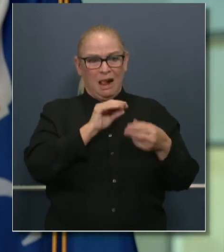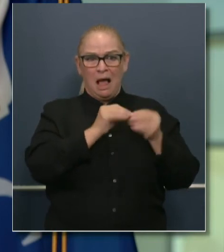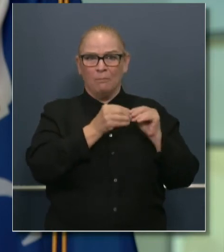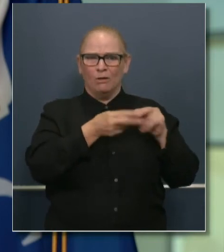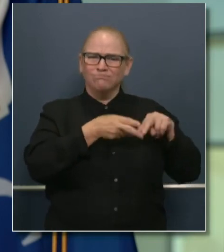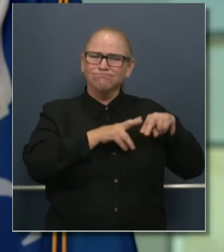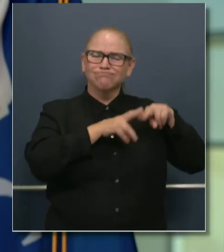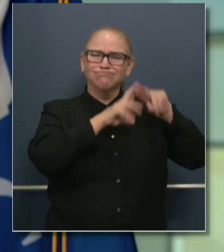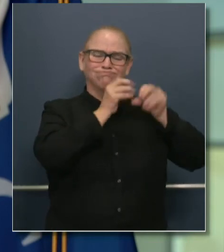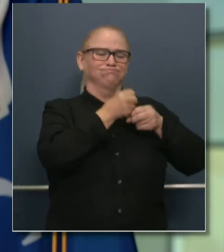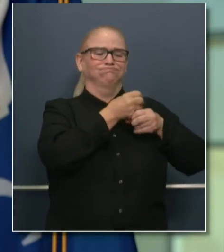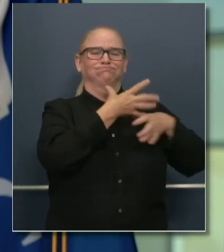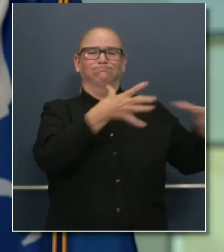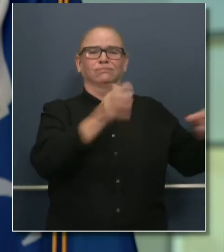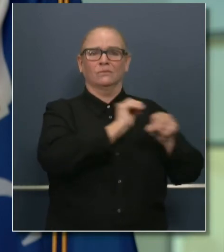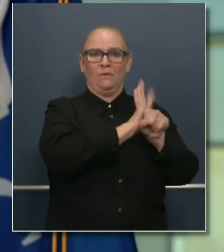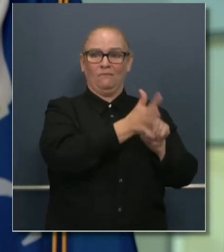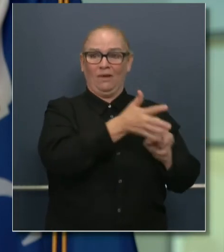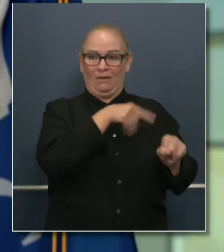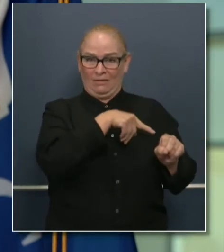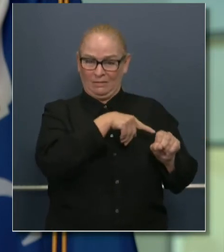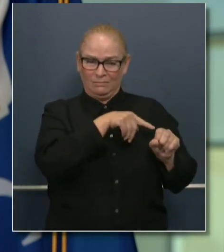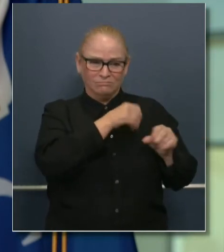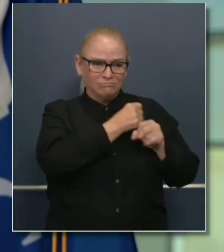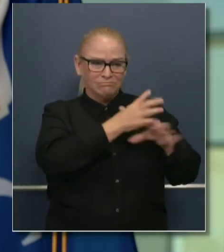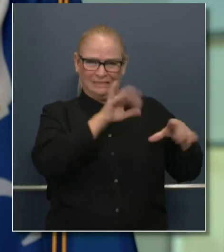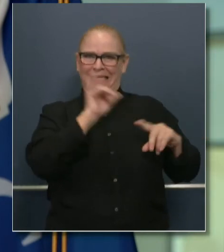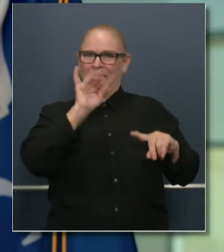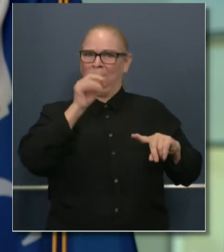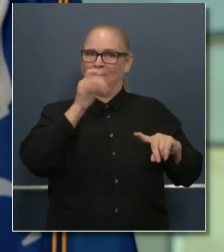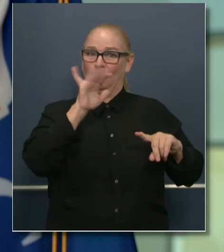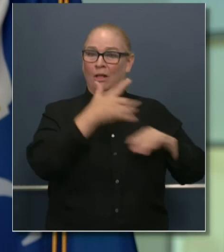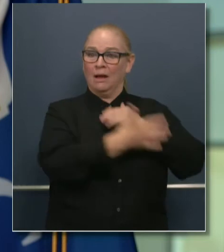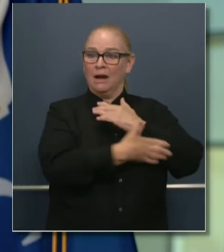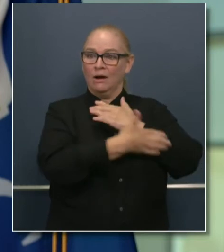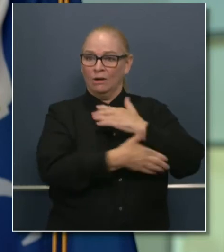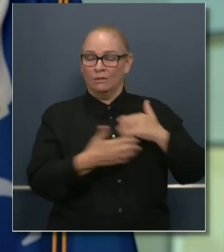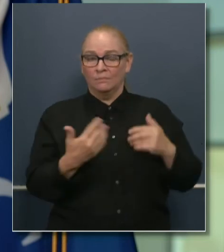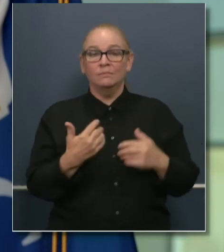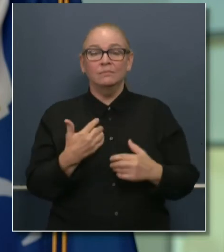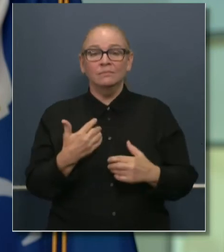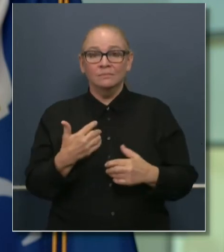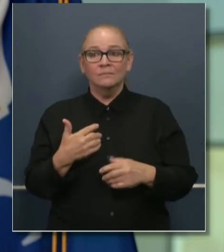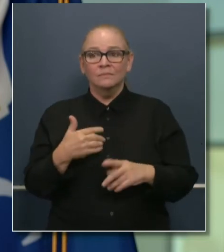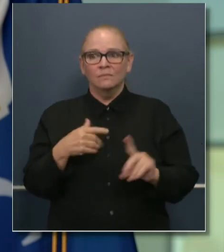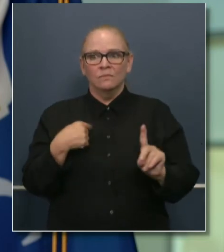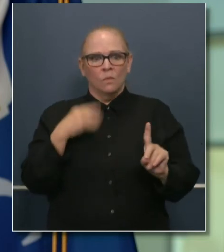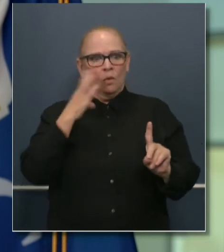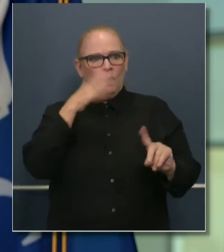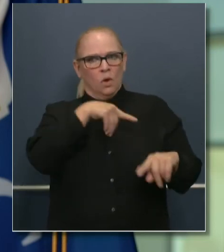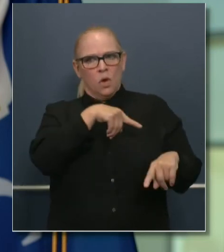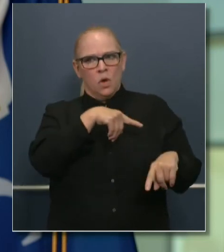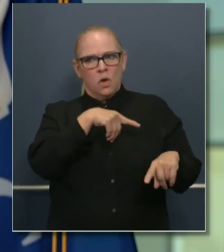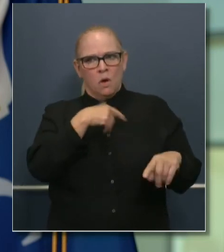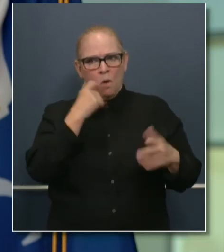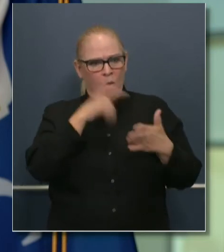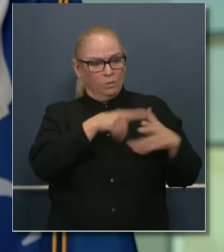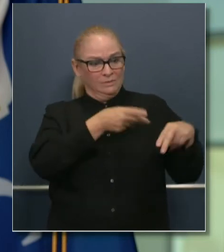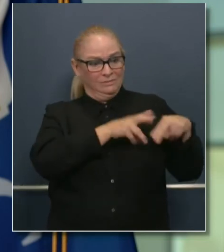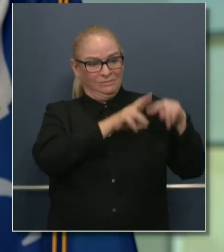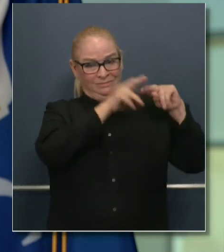of transmissions related to COVID-19. Concern was made more paramount as it relates to